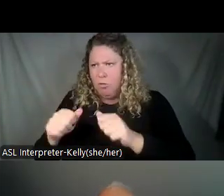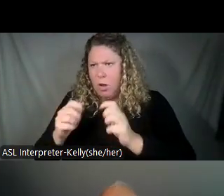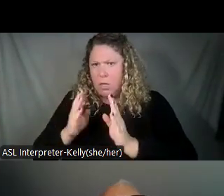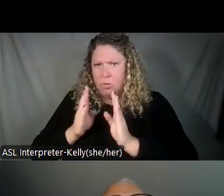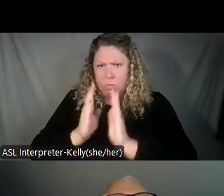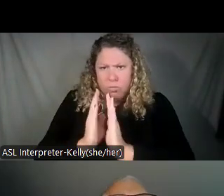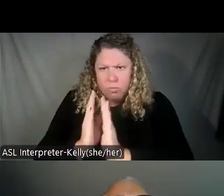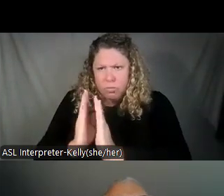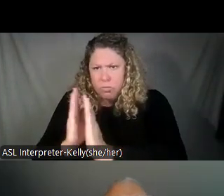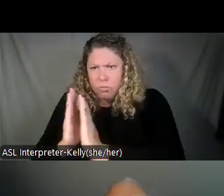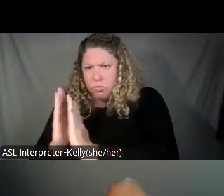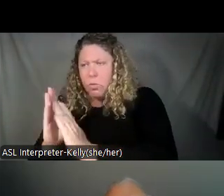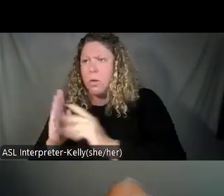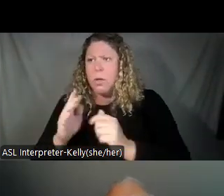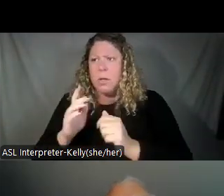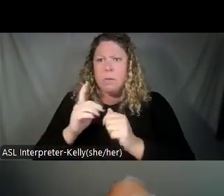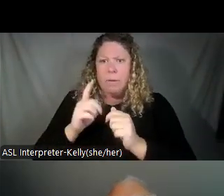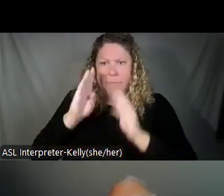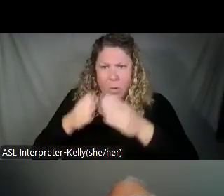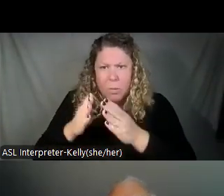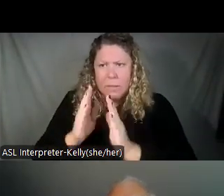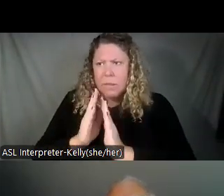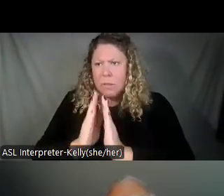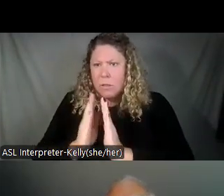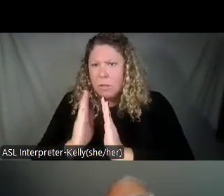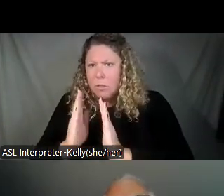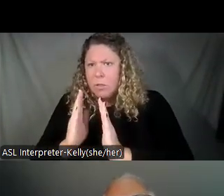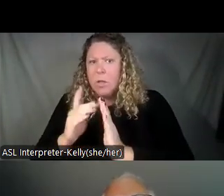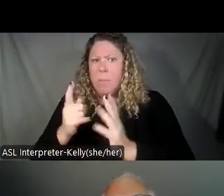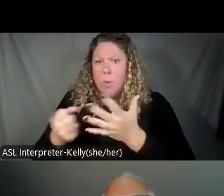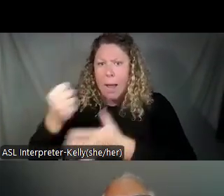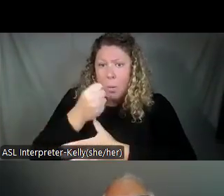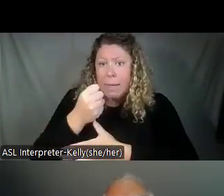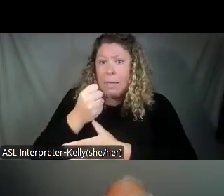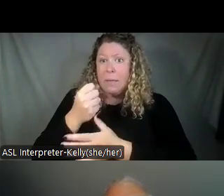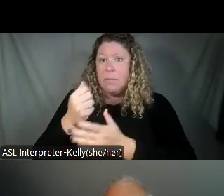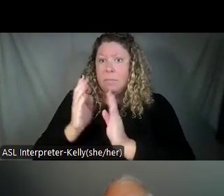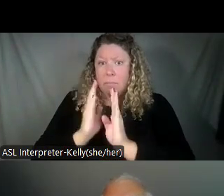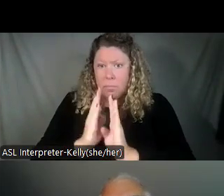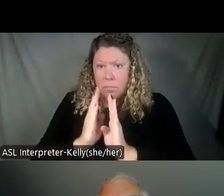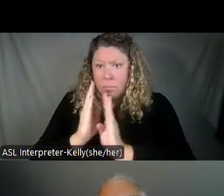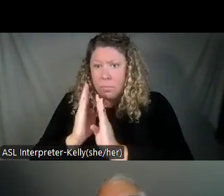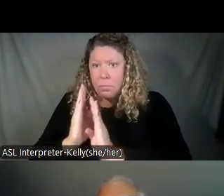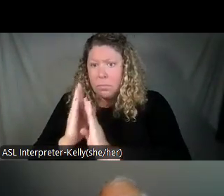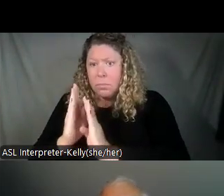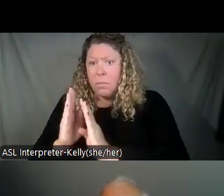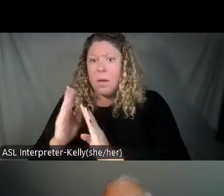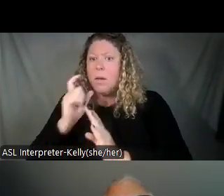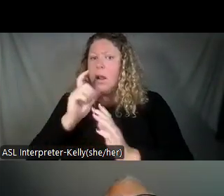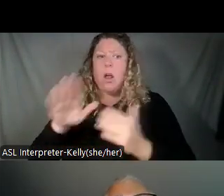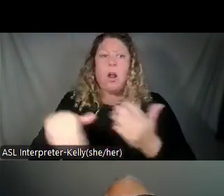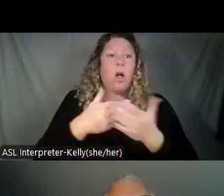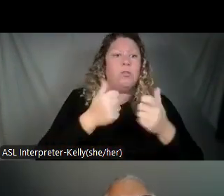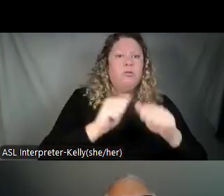time. And so you're looking at sequencing on priority in sequence instead of trying to lay it out all at the